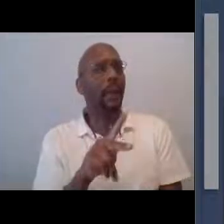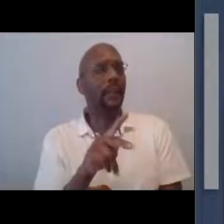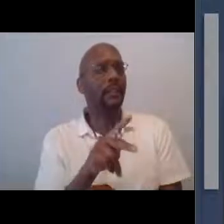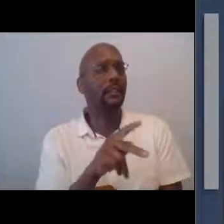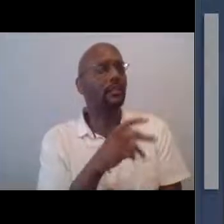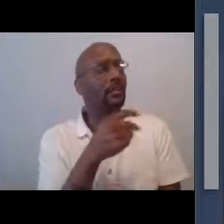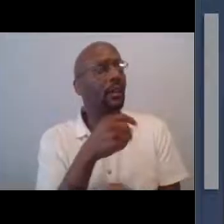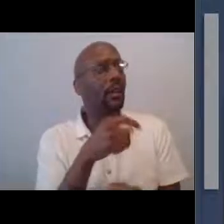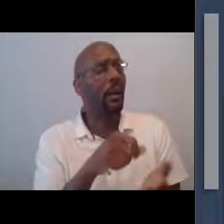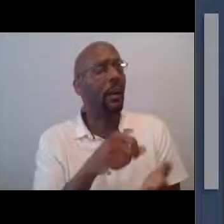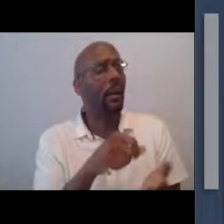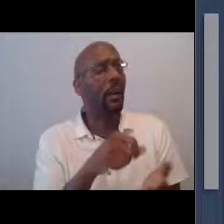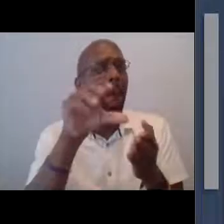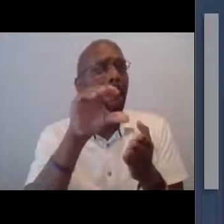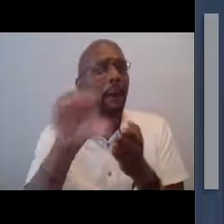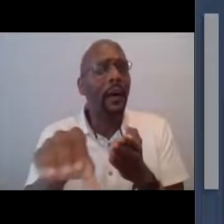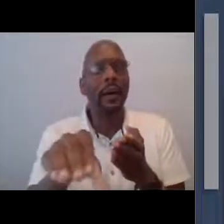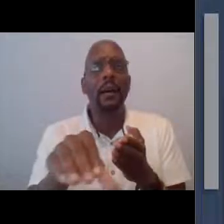deposit on my phone.